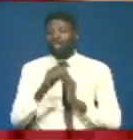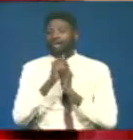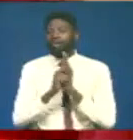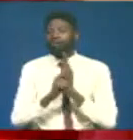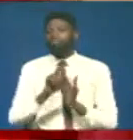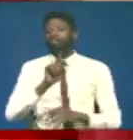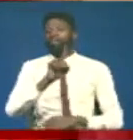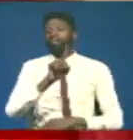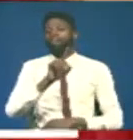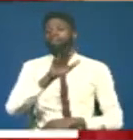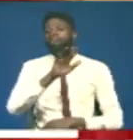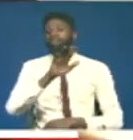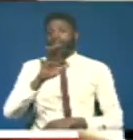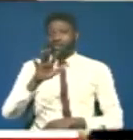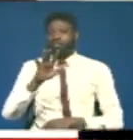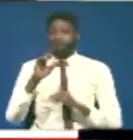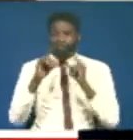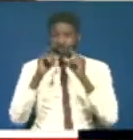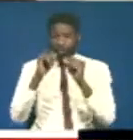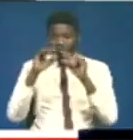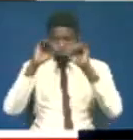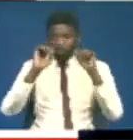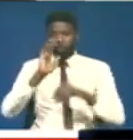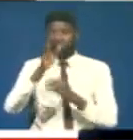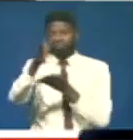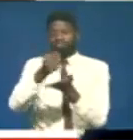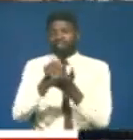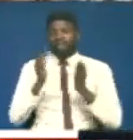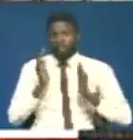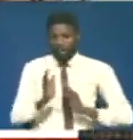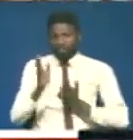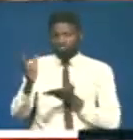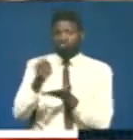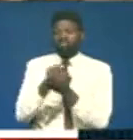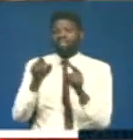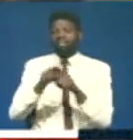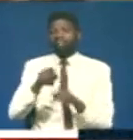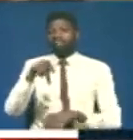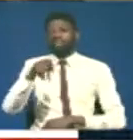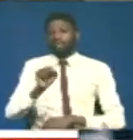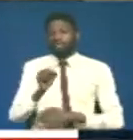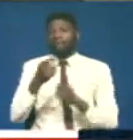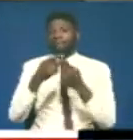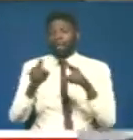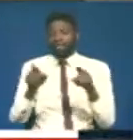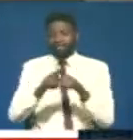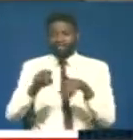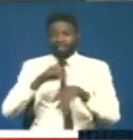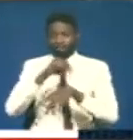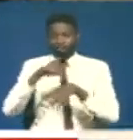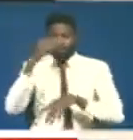President shall nominate a person for appointment as Principal Secretary and with approval of the National Assembly."